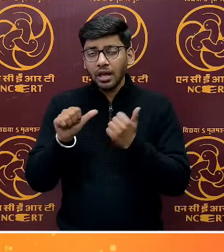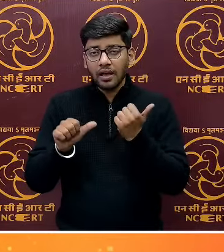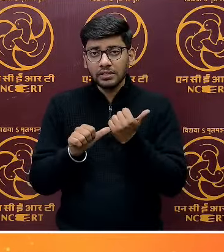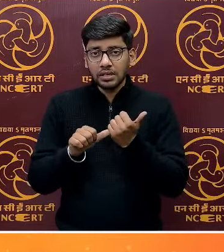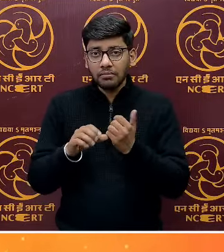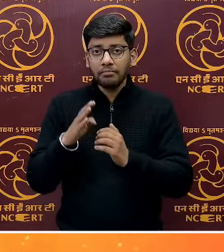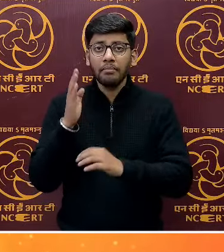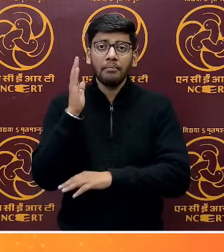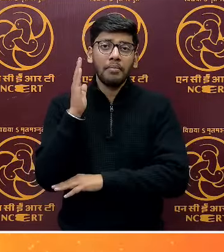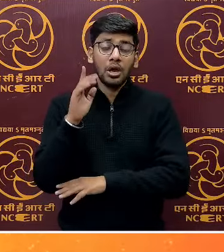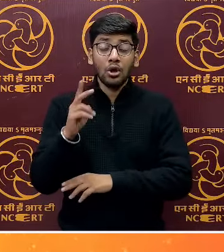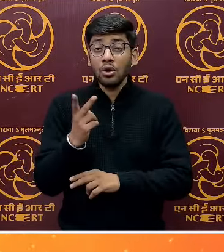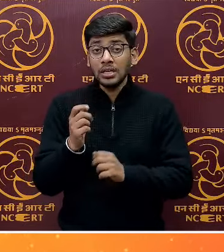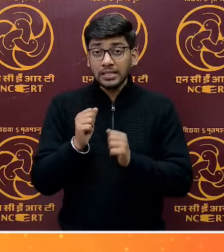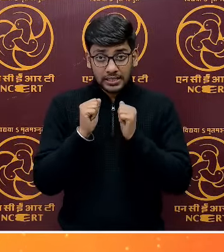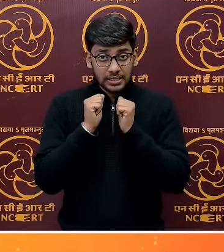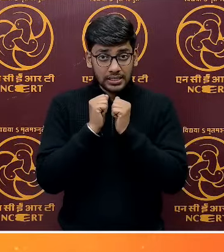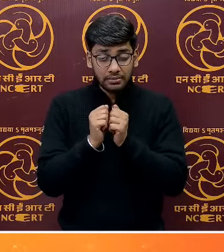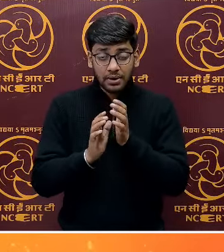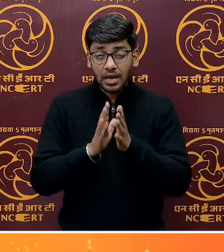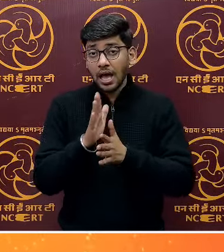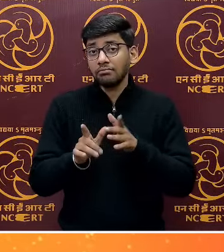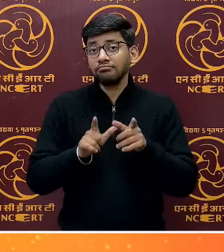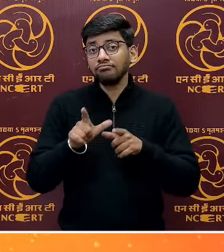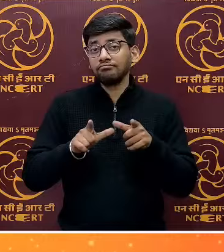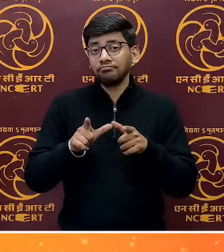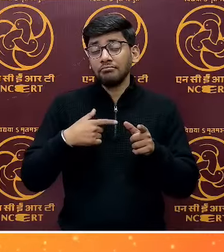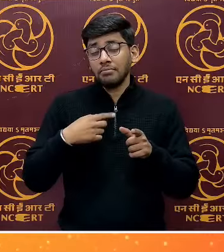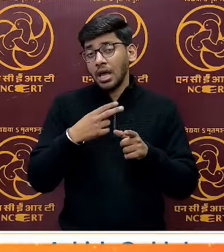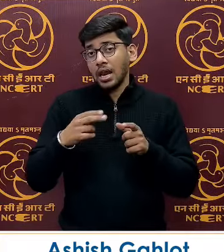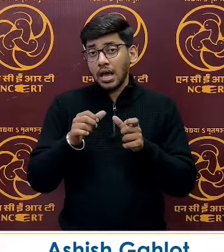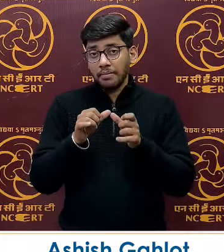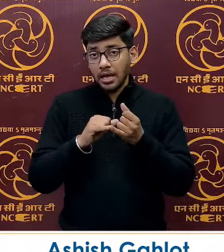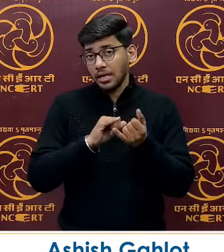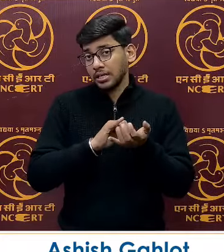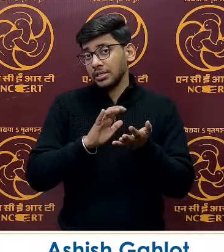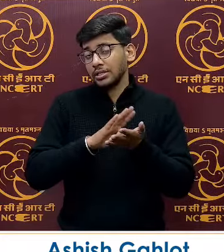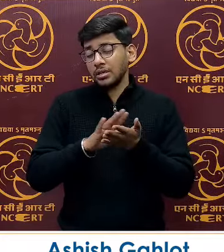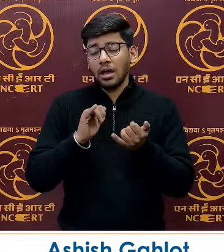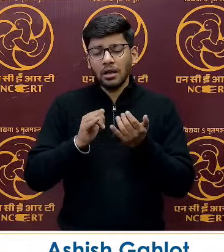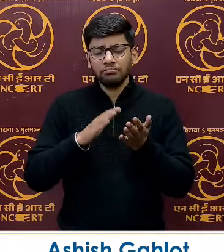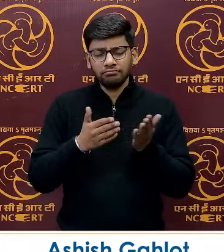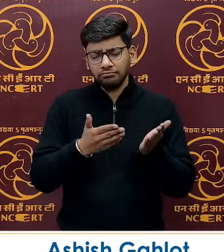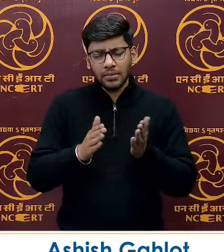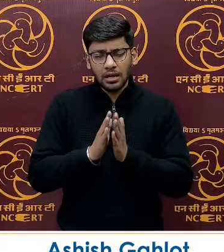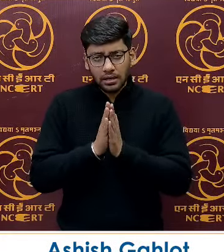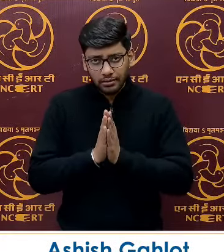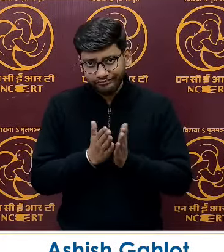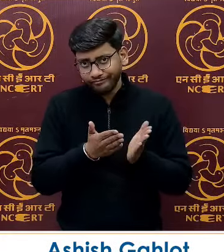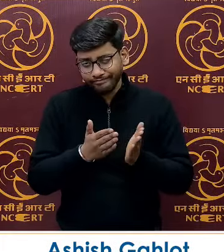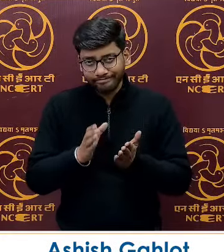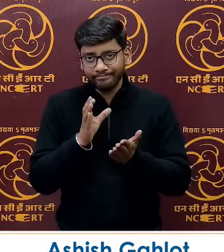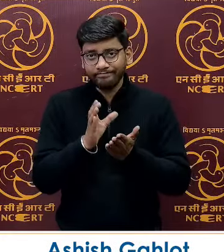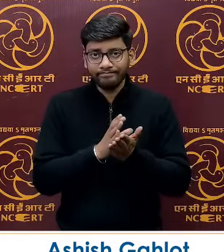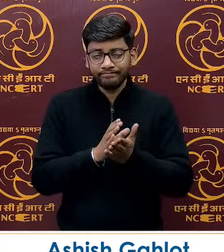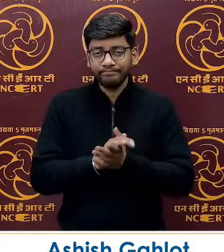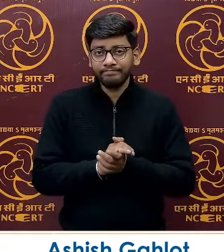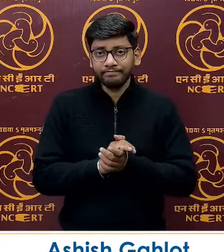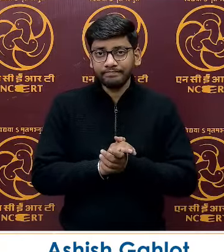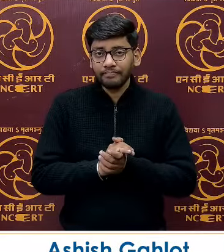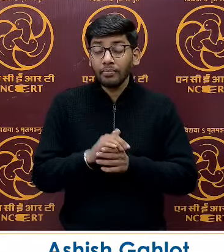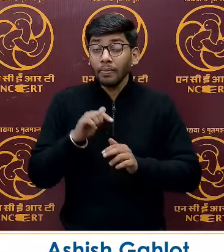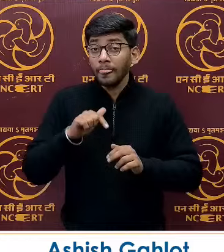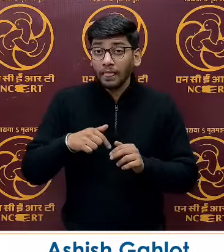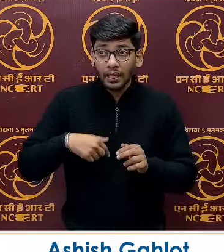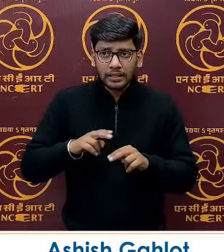both are accompanied by our Indian Sign Language interpreter, Mr. Ashish. Ashish, namaskar. I welcome you to the session as well. Now, is